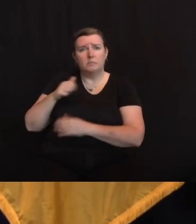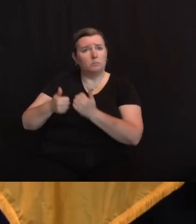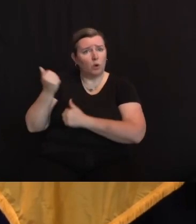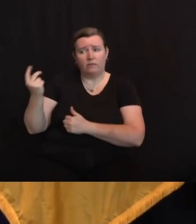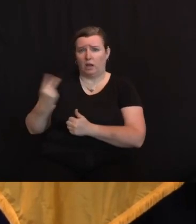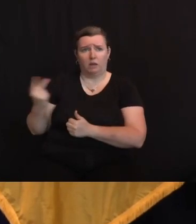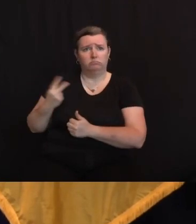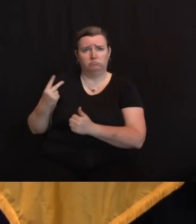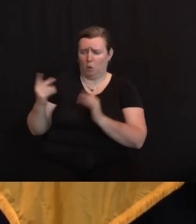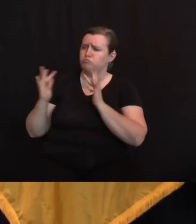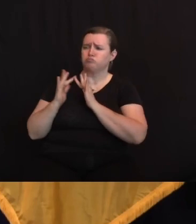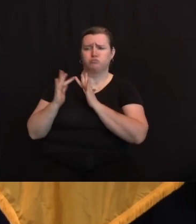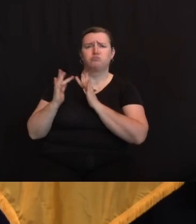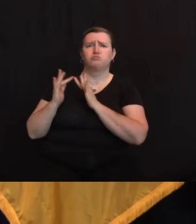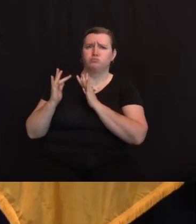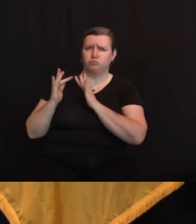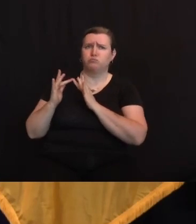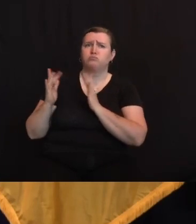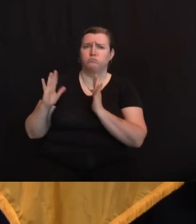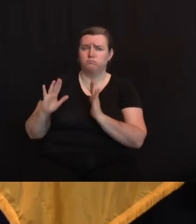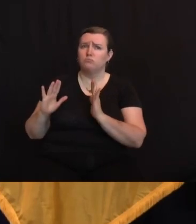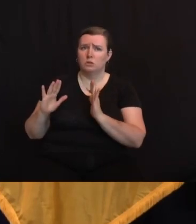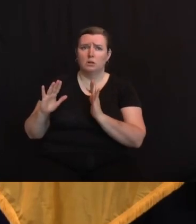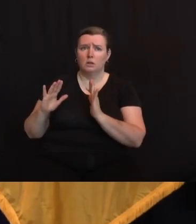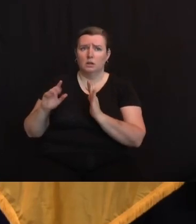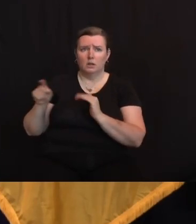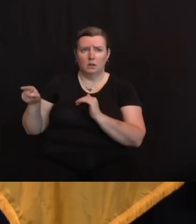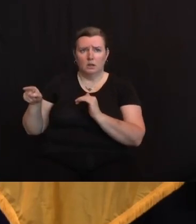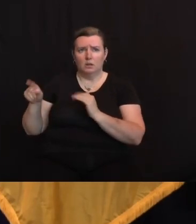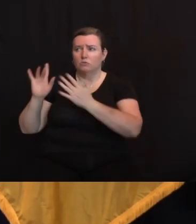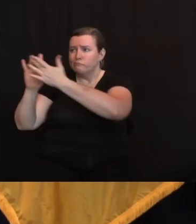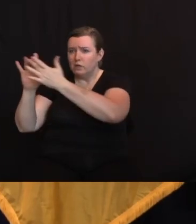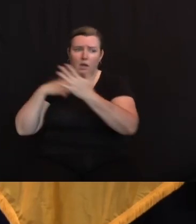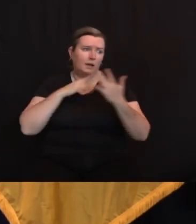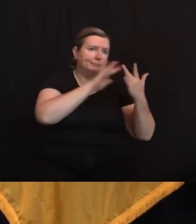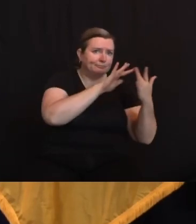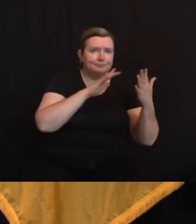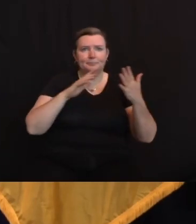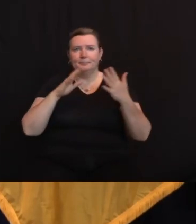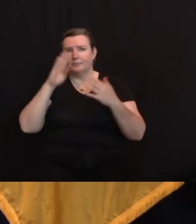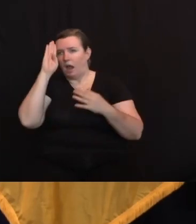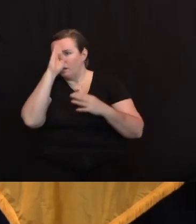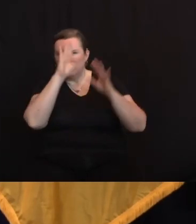in fact, you are every day, and I'm most days in touch with our hospital systems. And